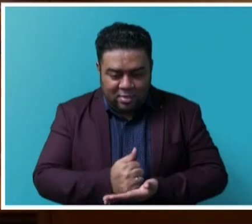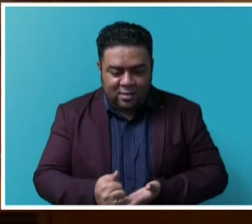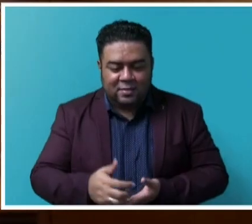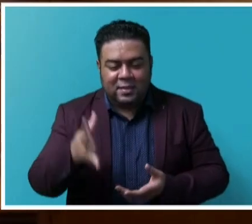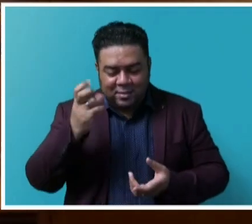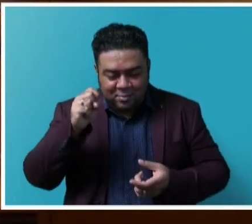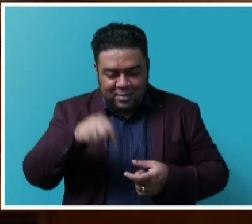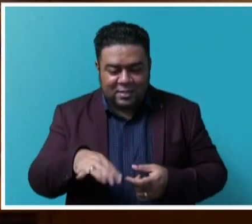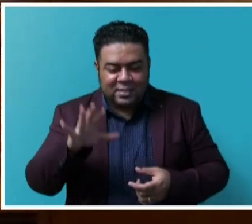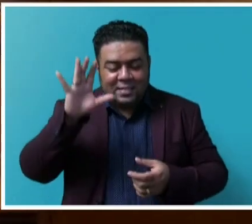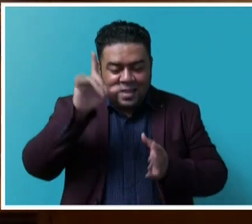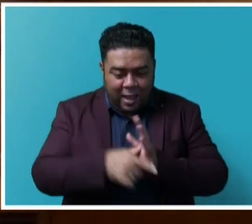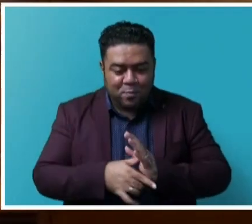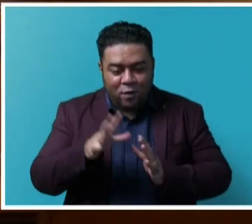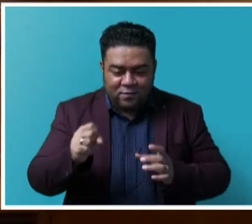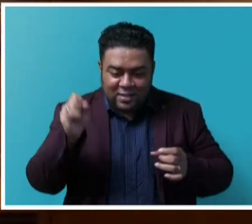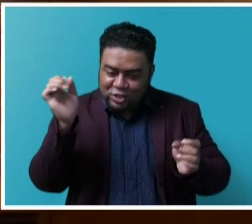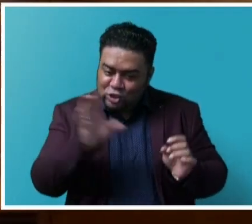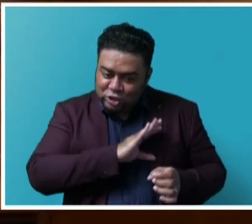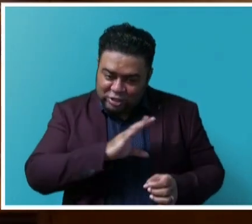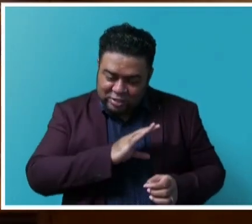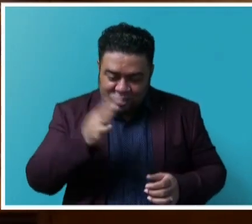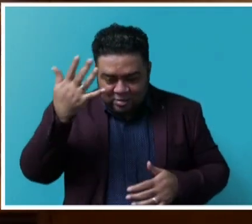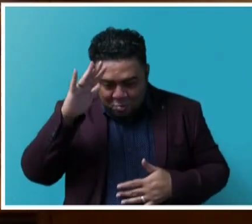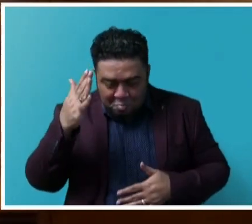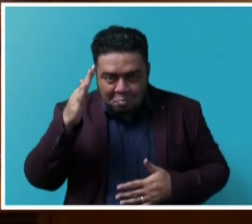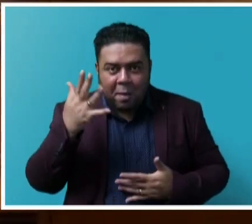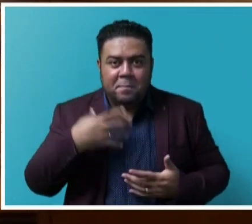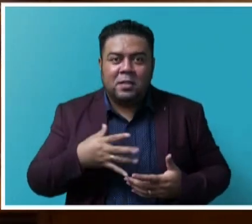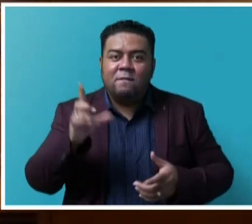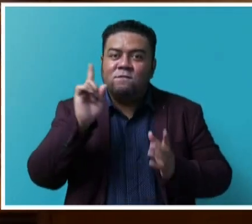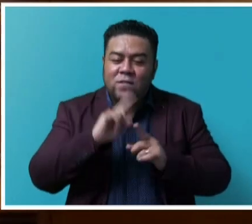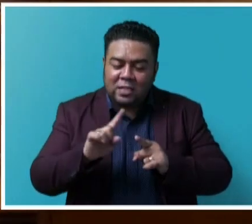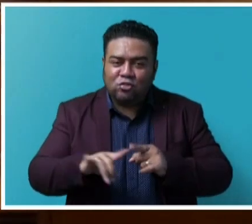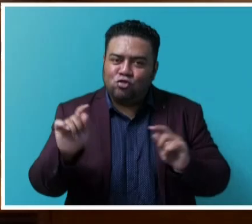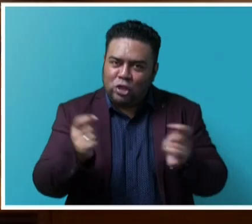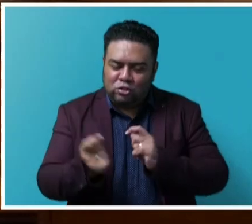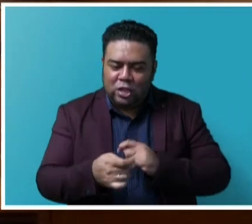at this time of uncertainty due to the fast-changing environment.